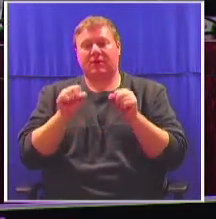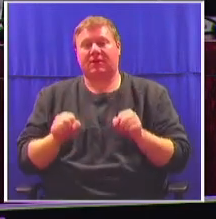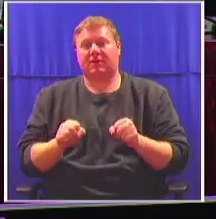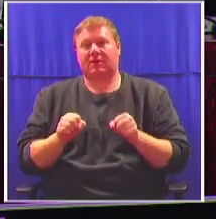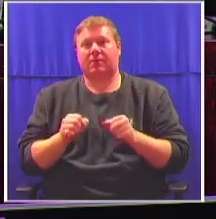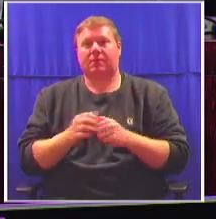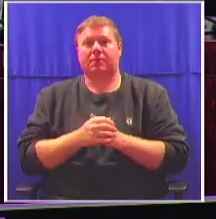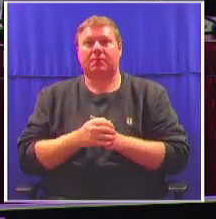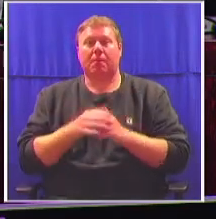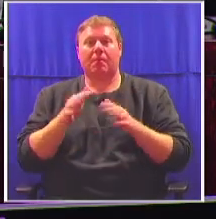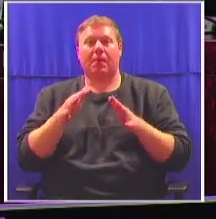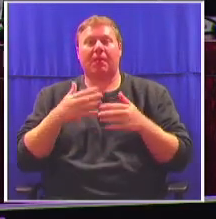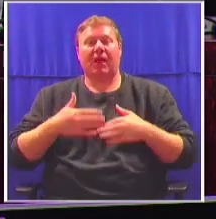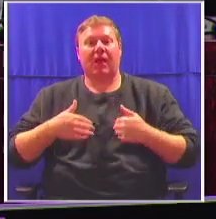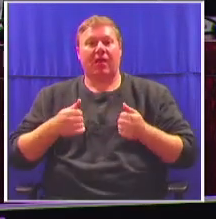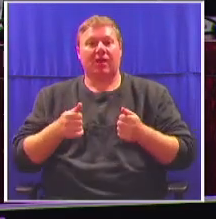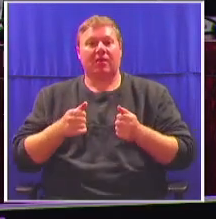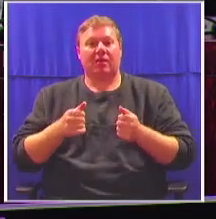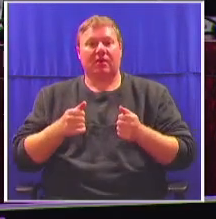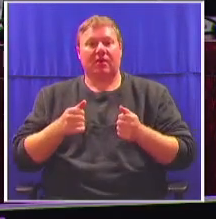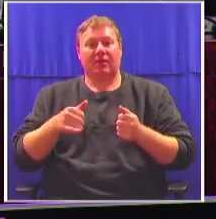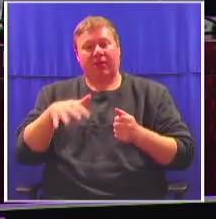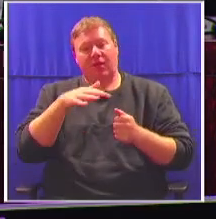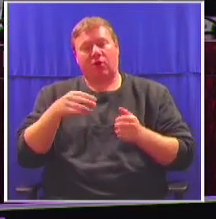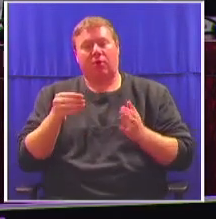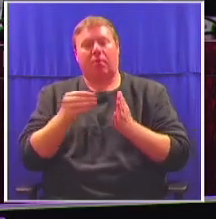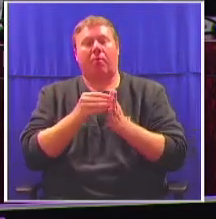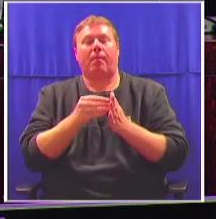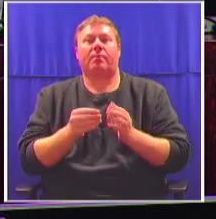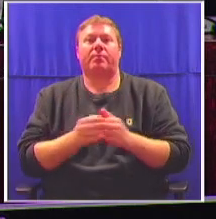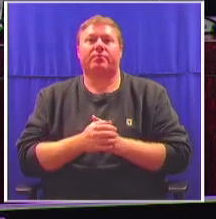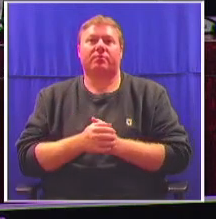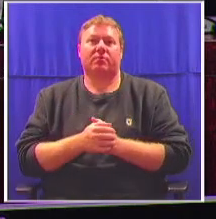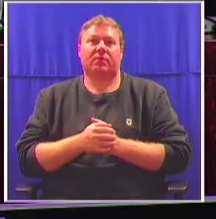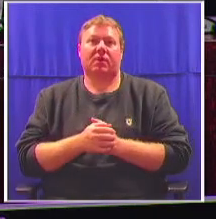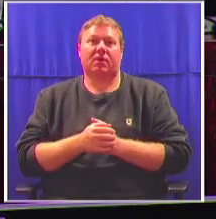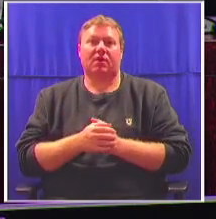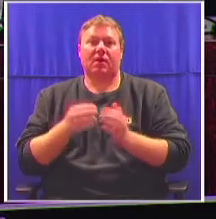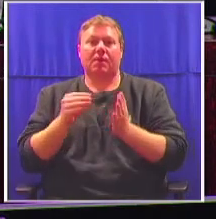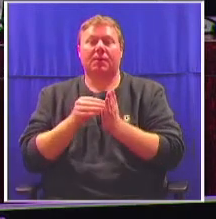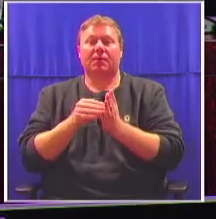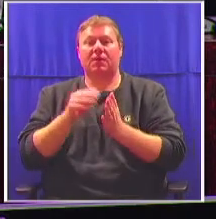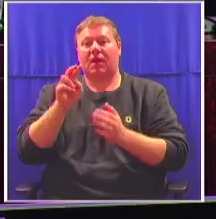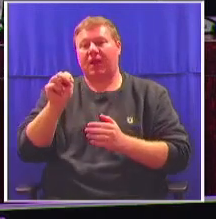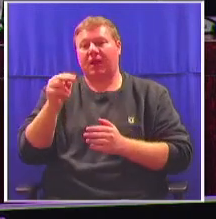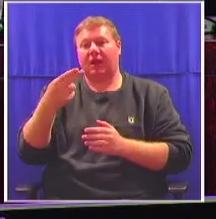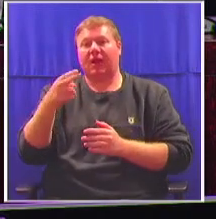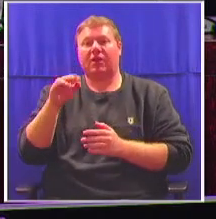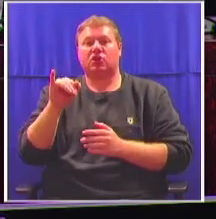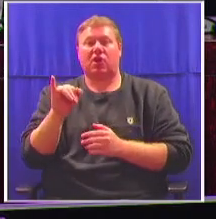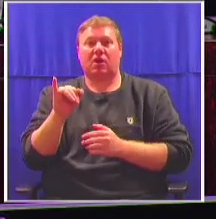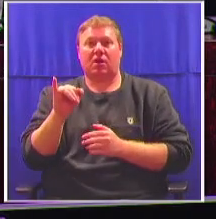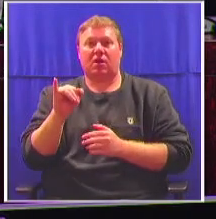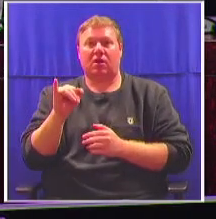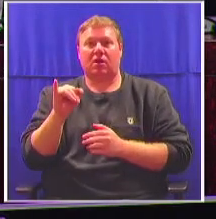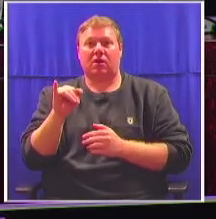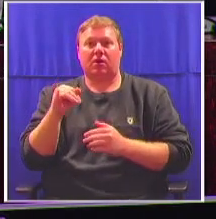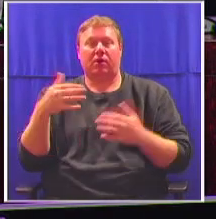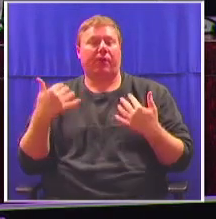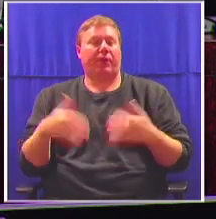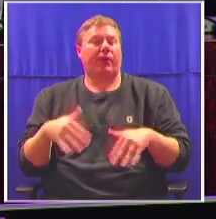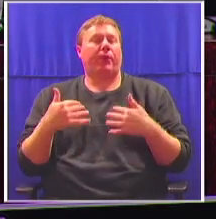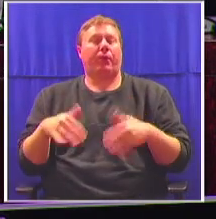facilities. Madam Speaker, the implementation of the NHI will be a momentous